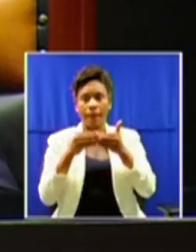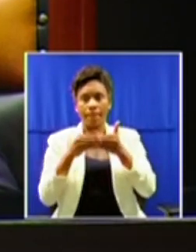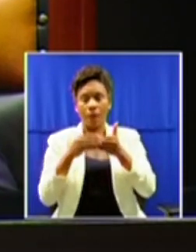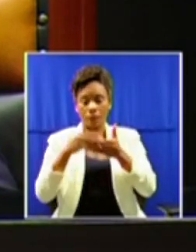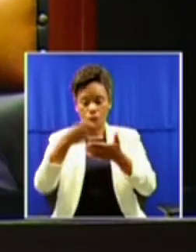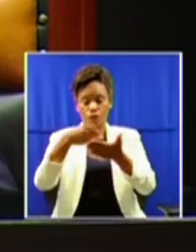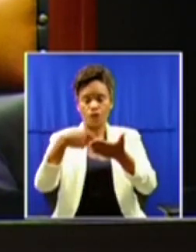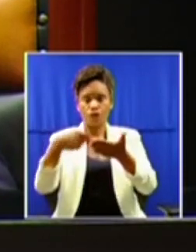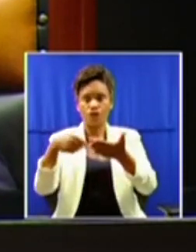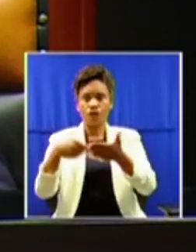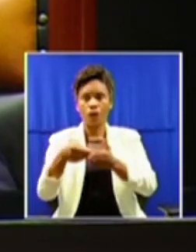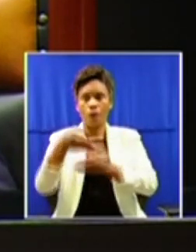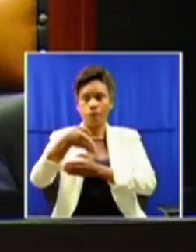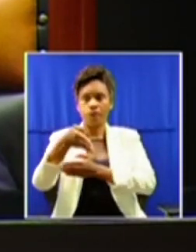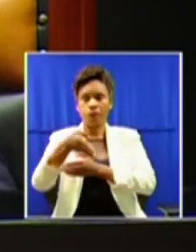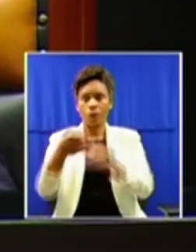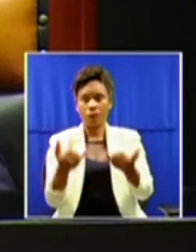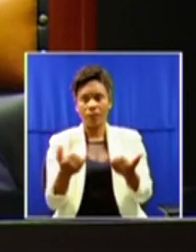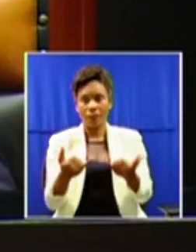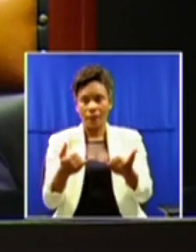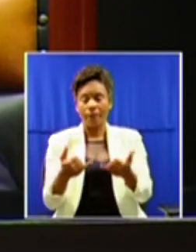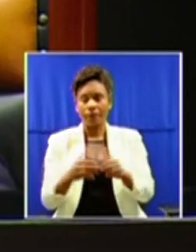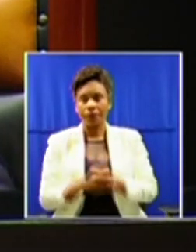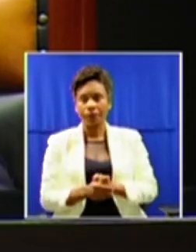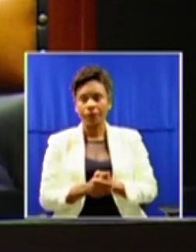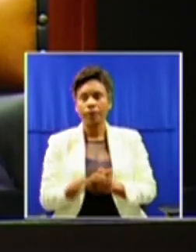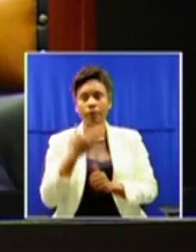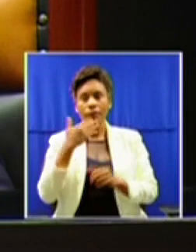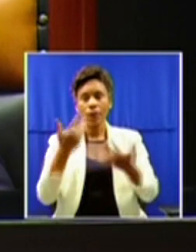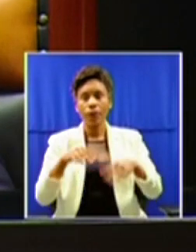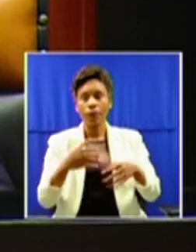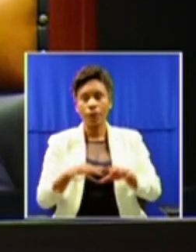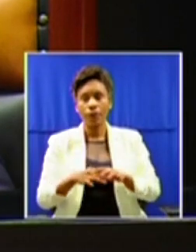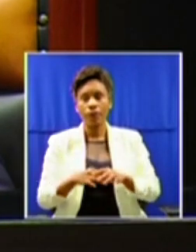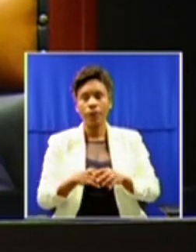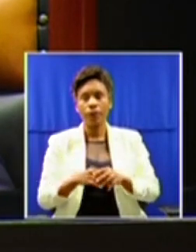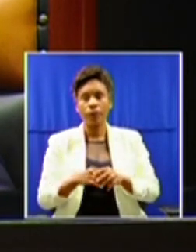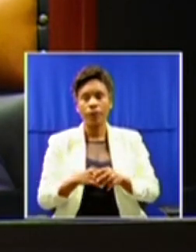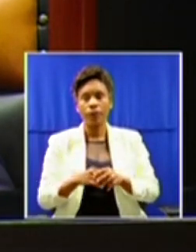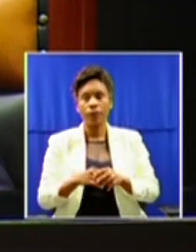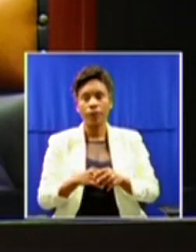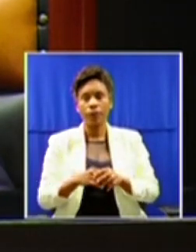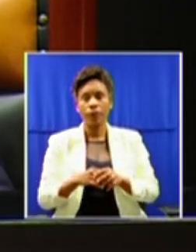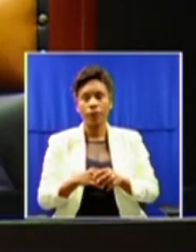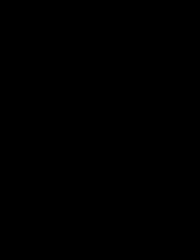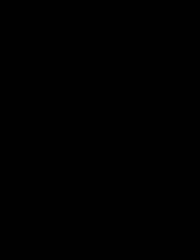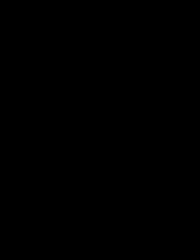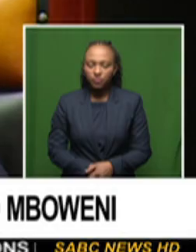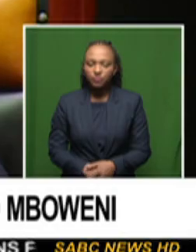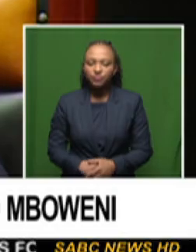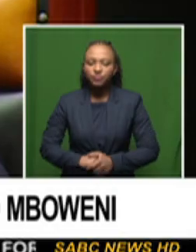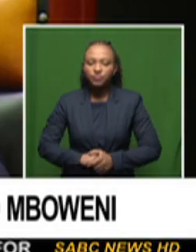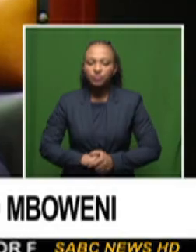slips. Thank you very much. The secretary will read the first to the fourth orders together.